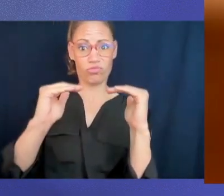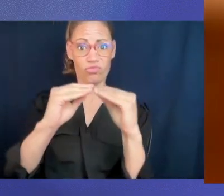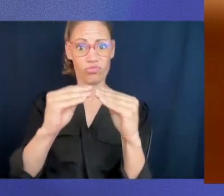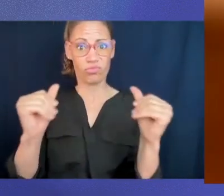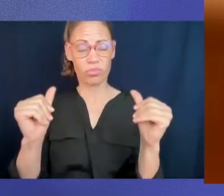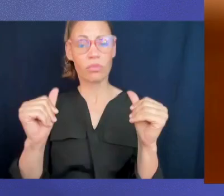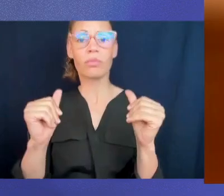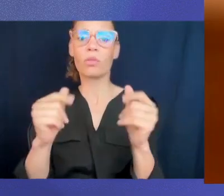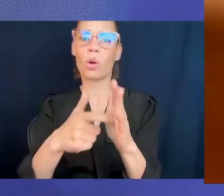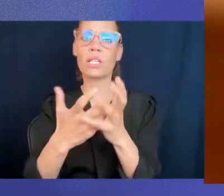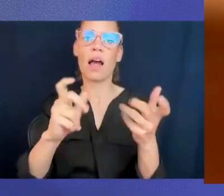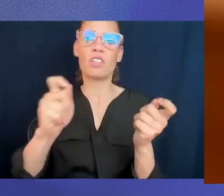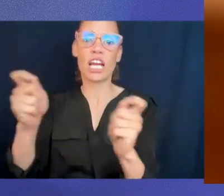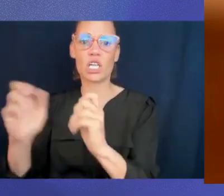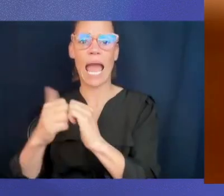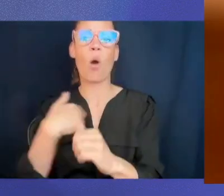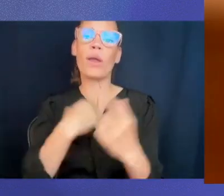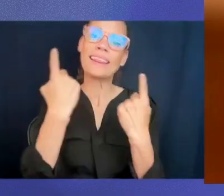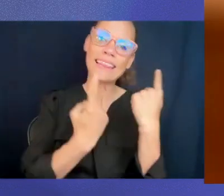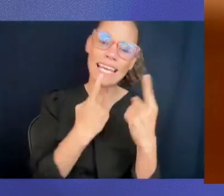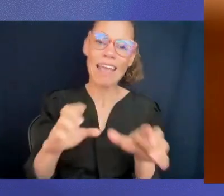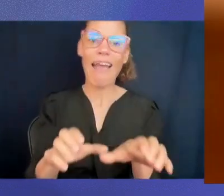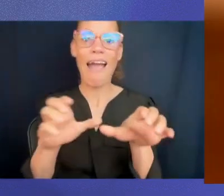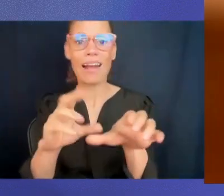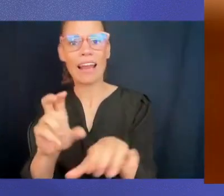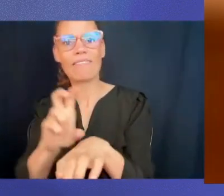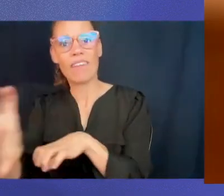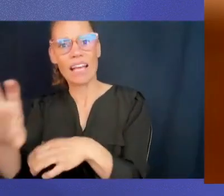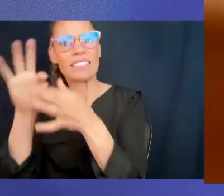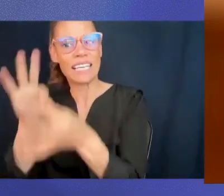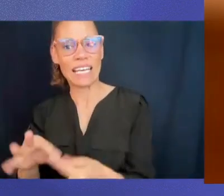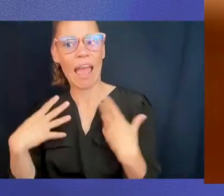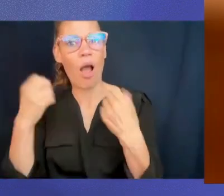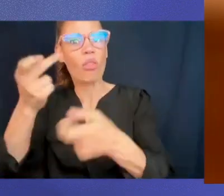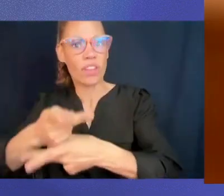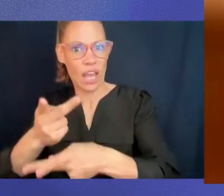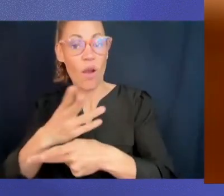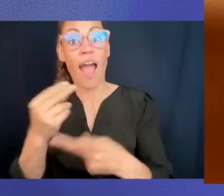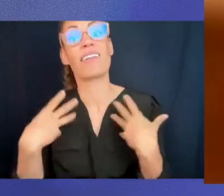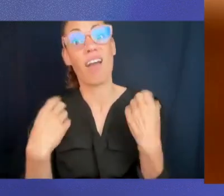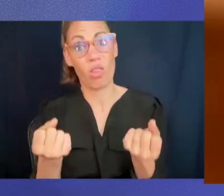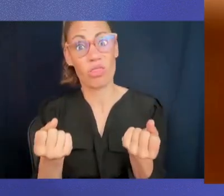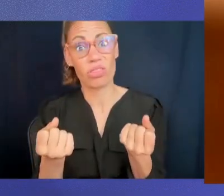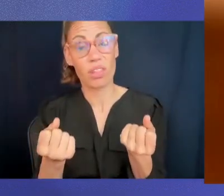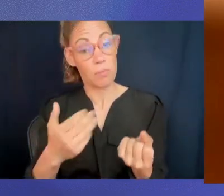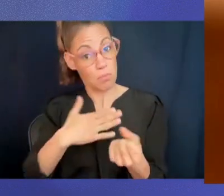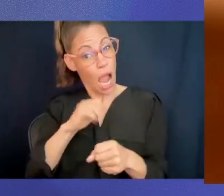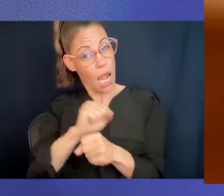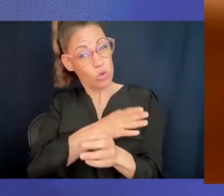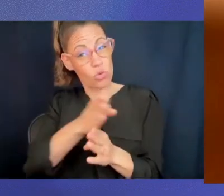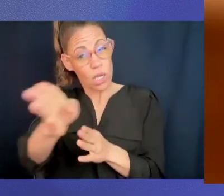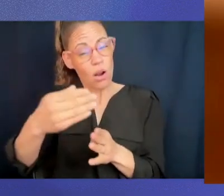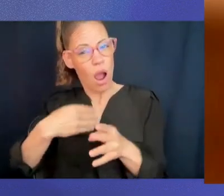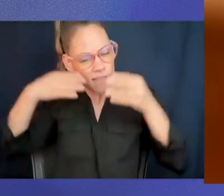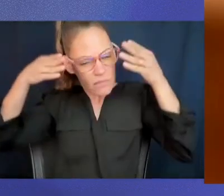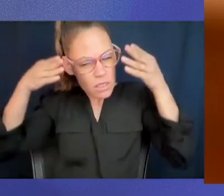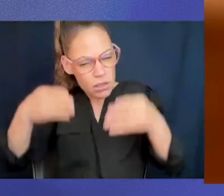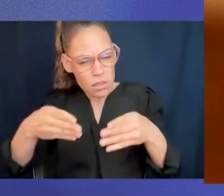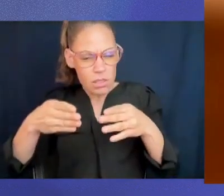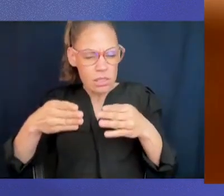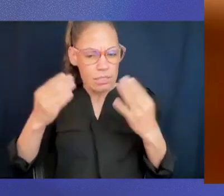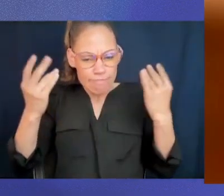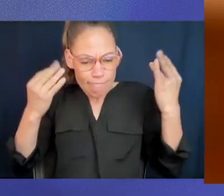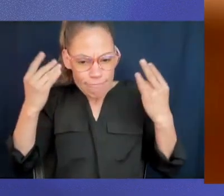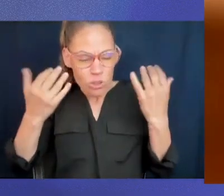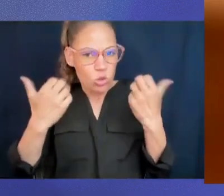invest in healthcare and health. I've devoted my career and will continue to devote it to seeking those changes,